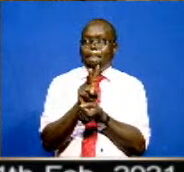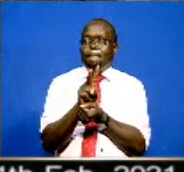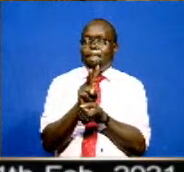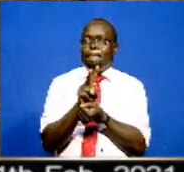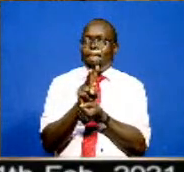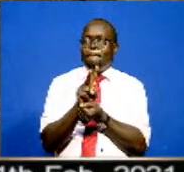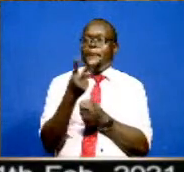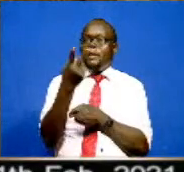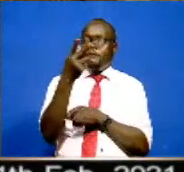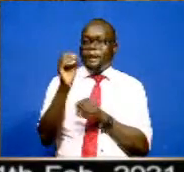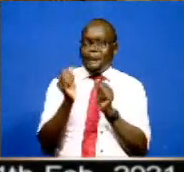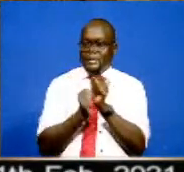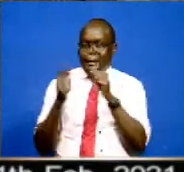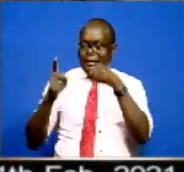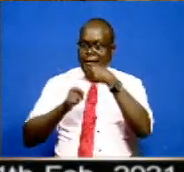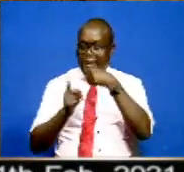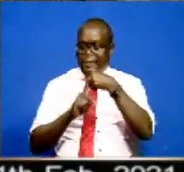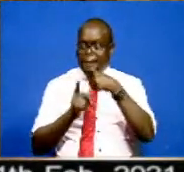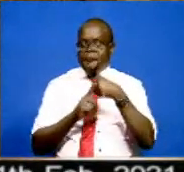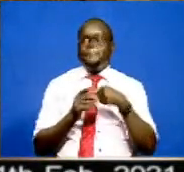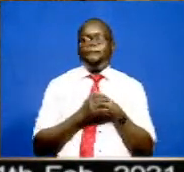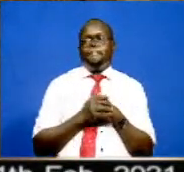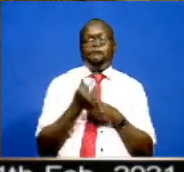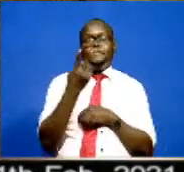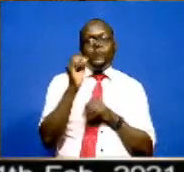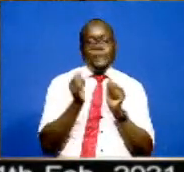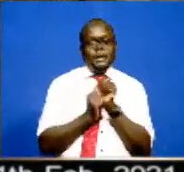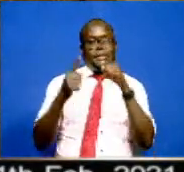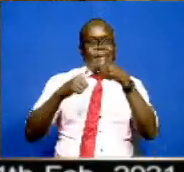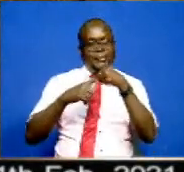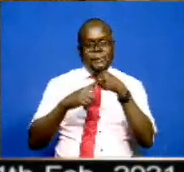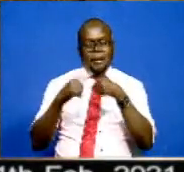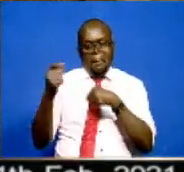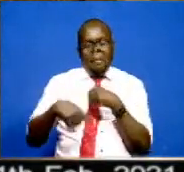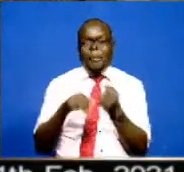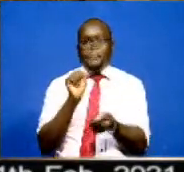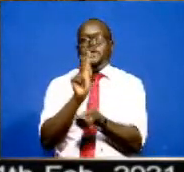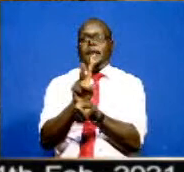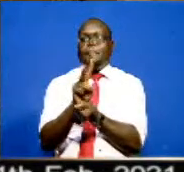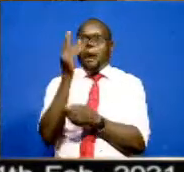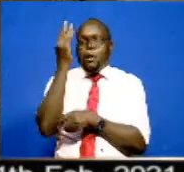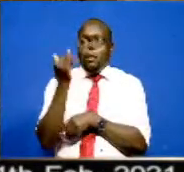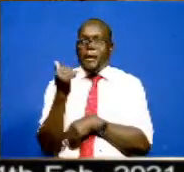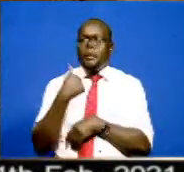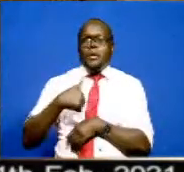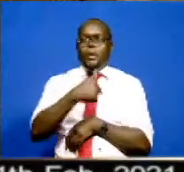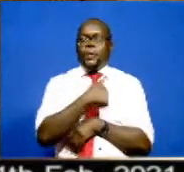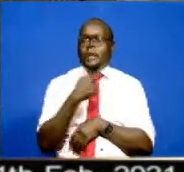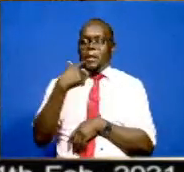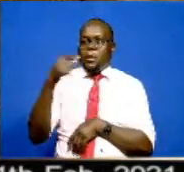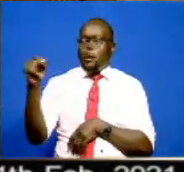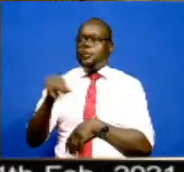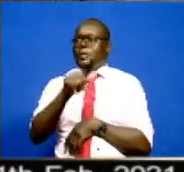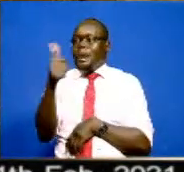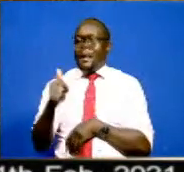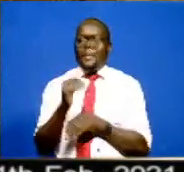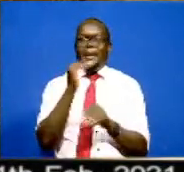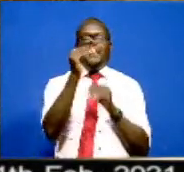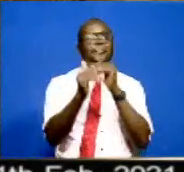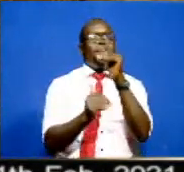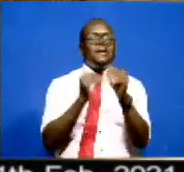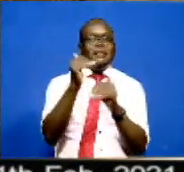of 2016 or 2016, because we had to go through several other processes.